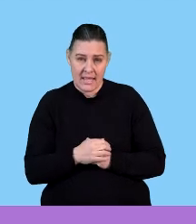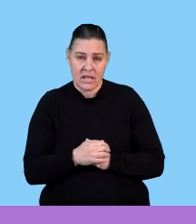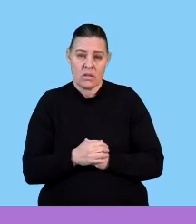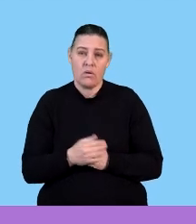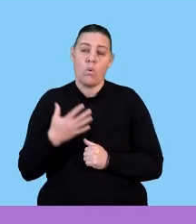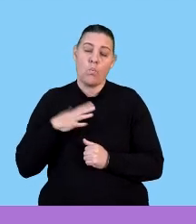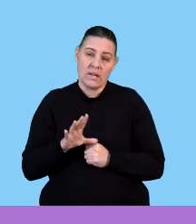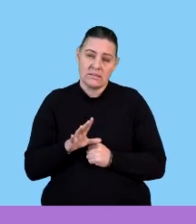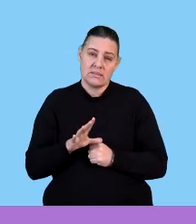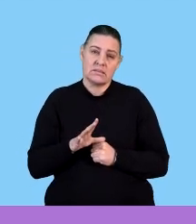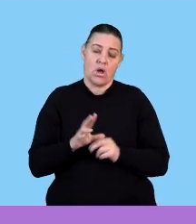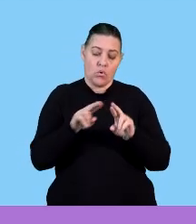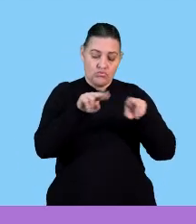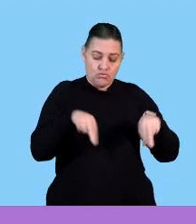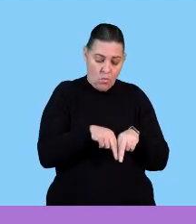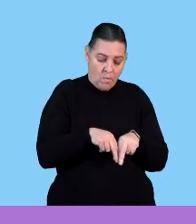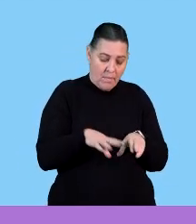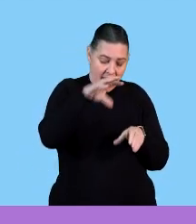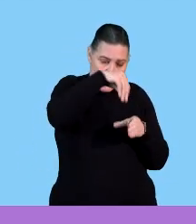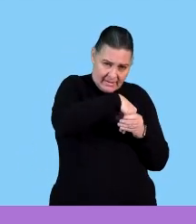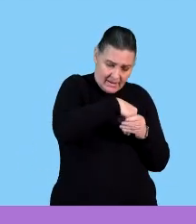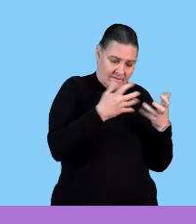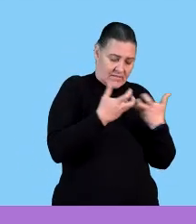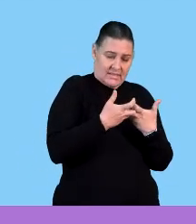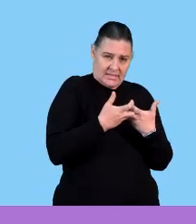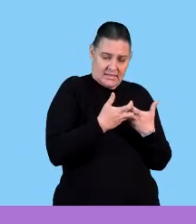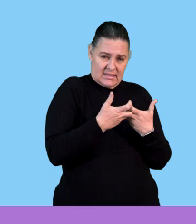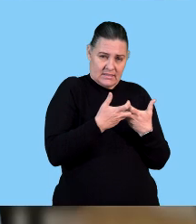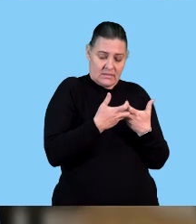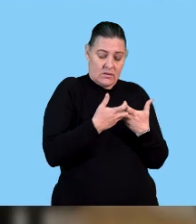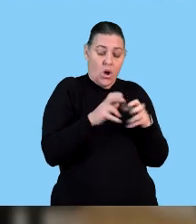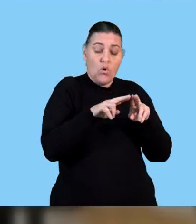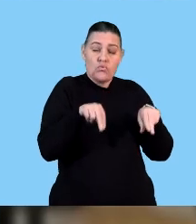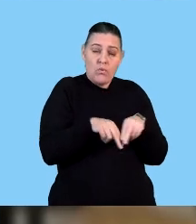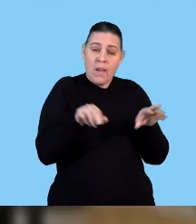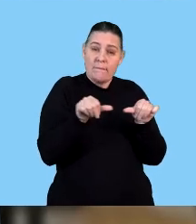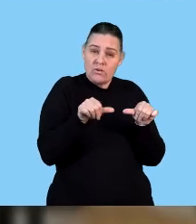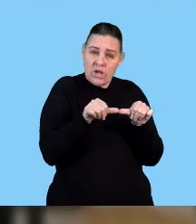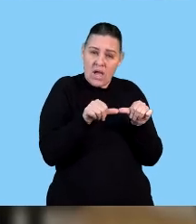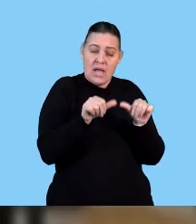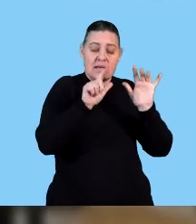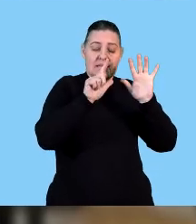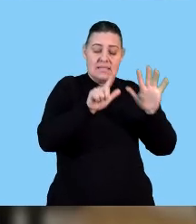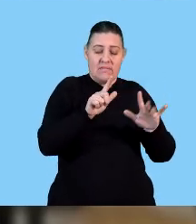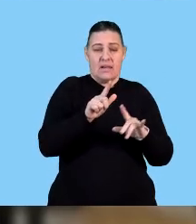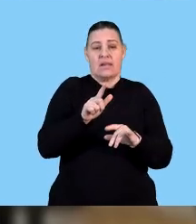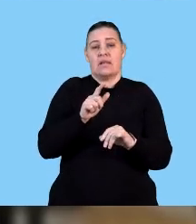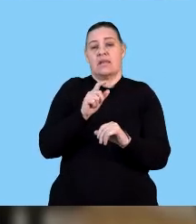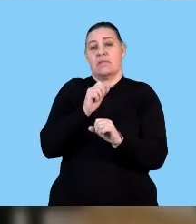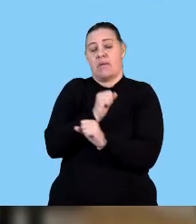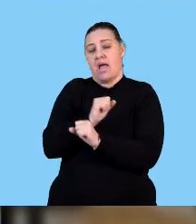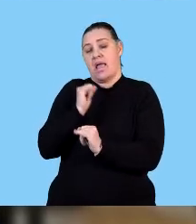is we actually want to get a room to fit inside that. And that room needs to measure 7 meters